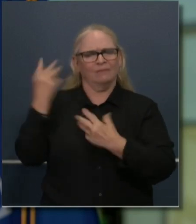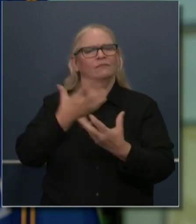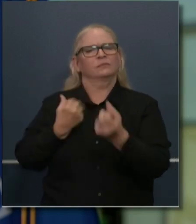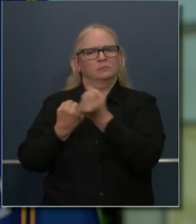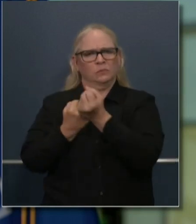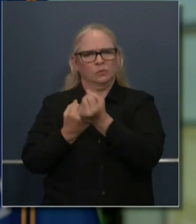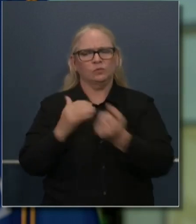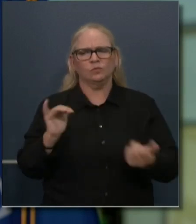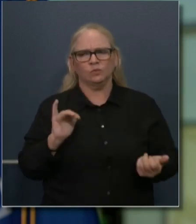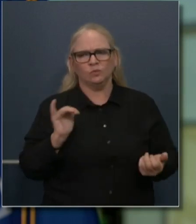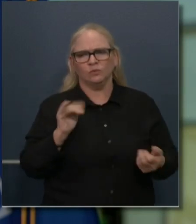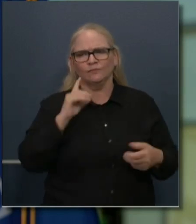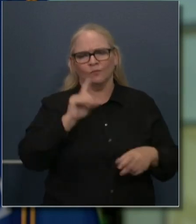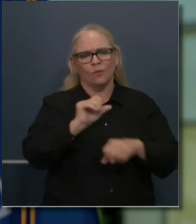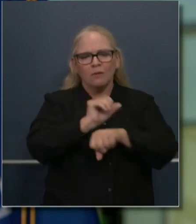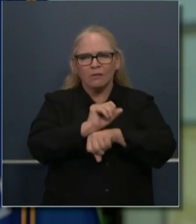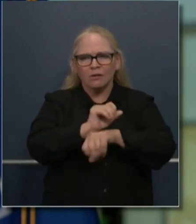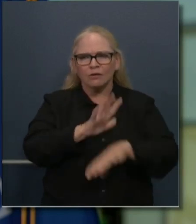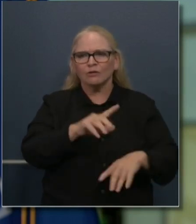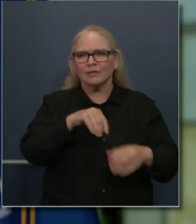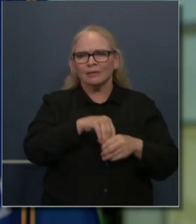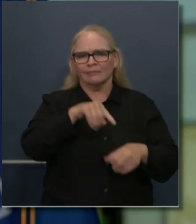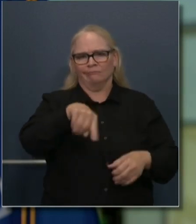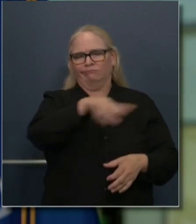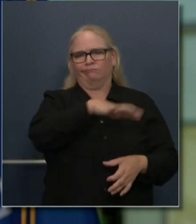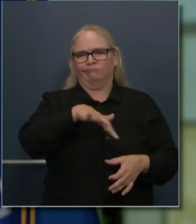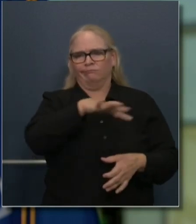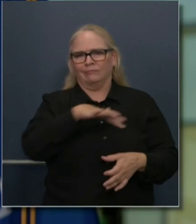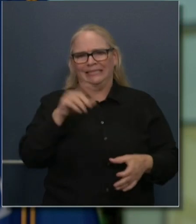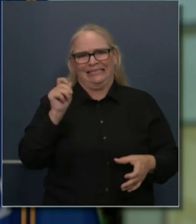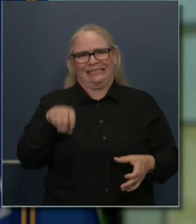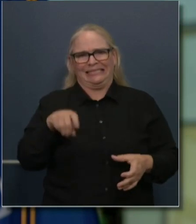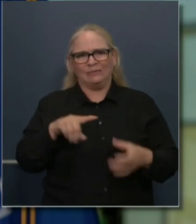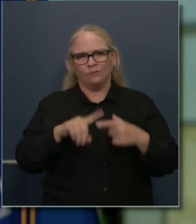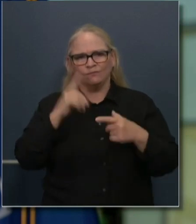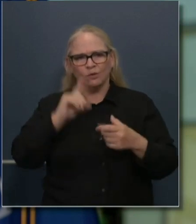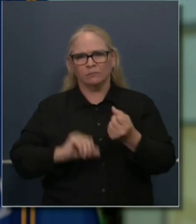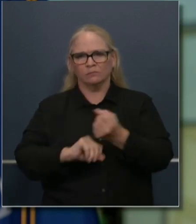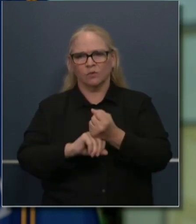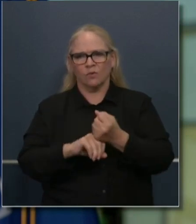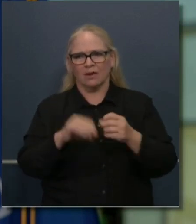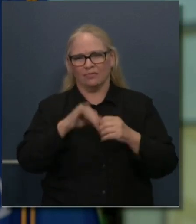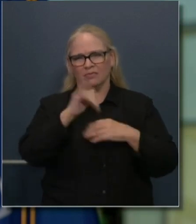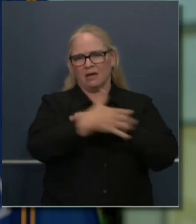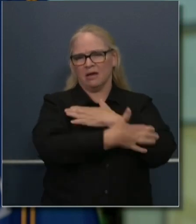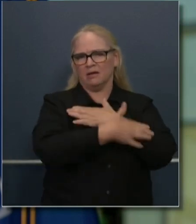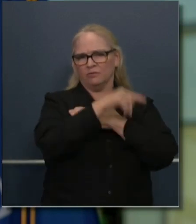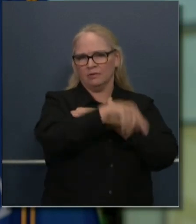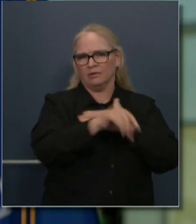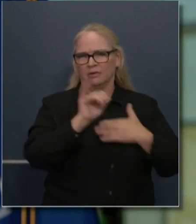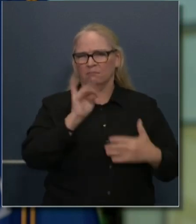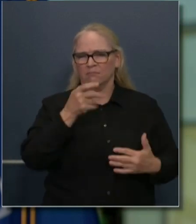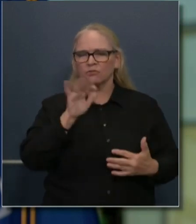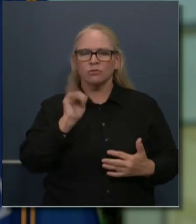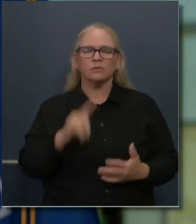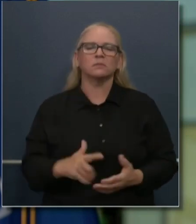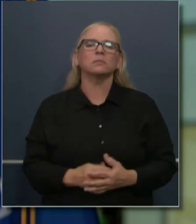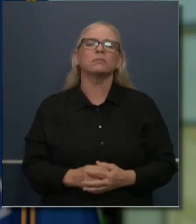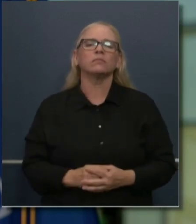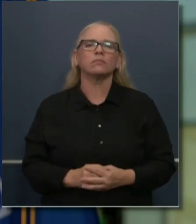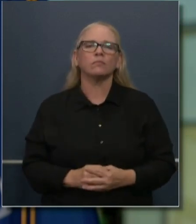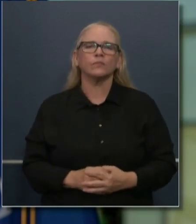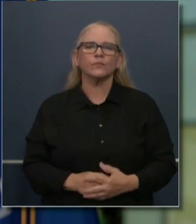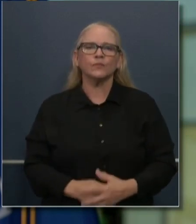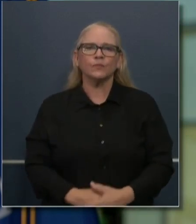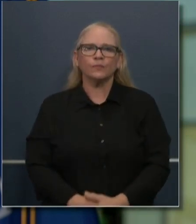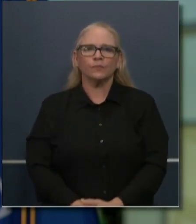of workers, but a critical one, and we'll get you the latest detailed information. Make sure you get that momentarily.